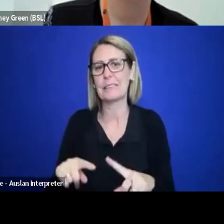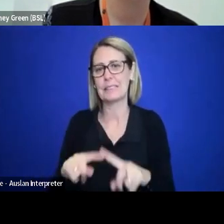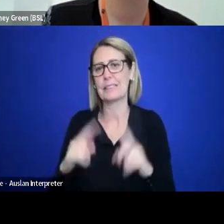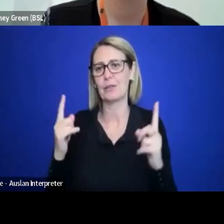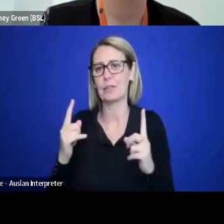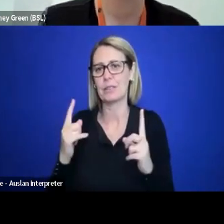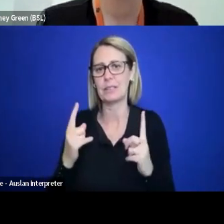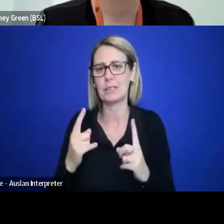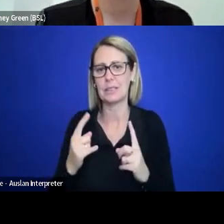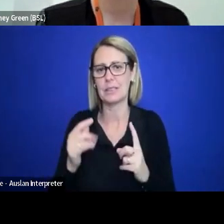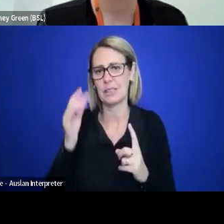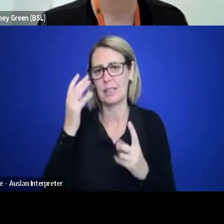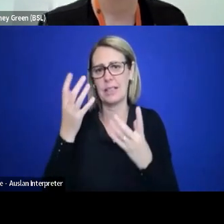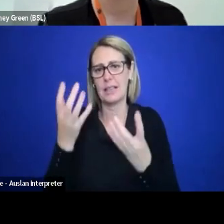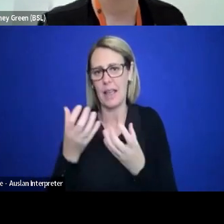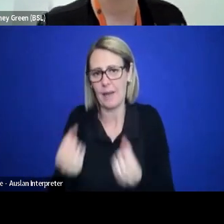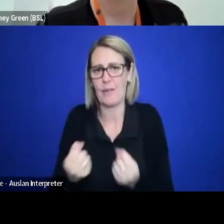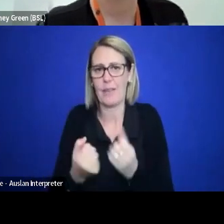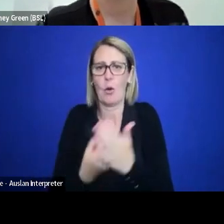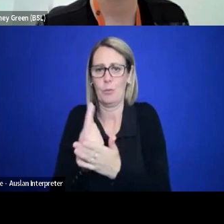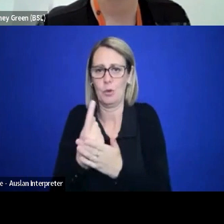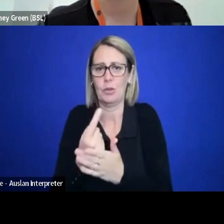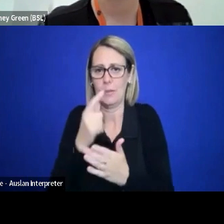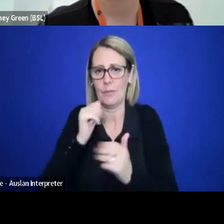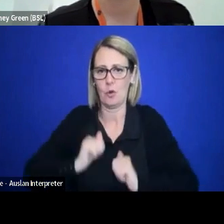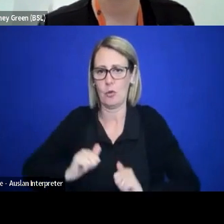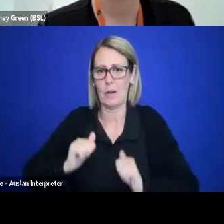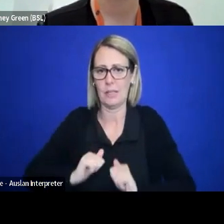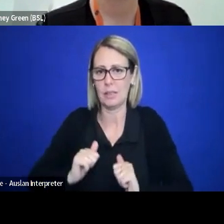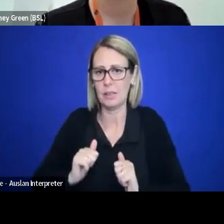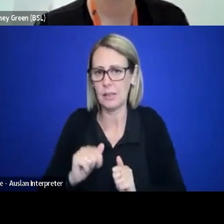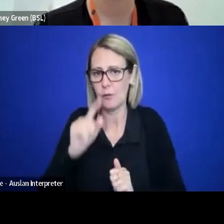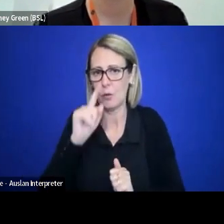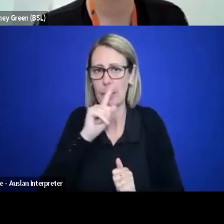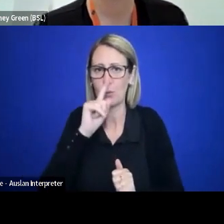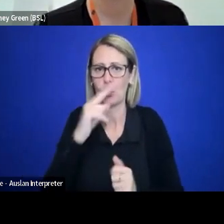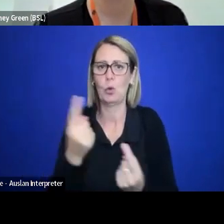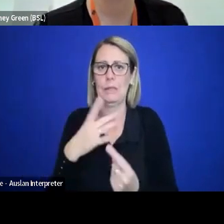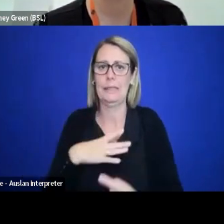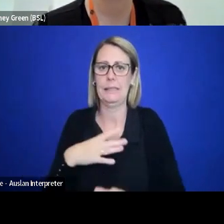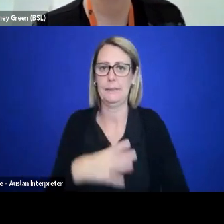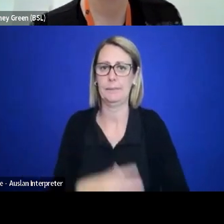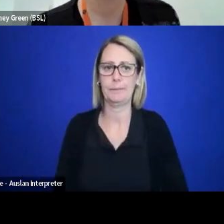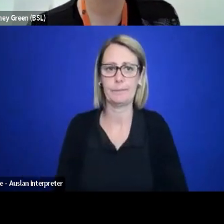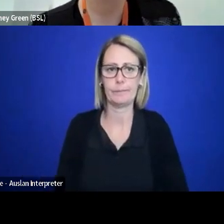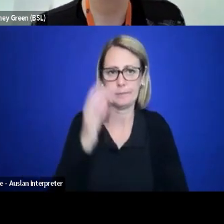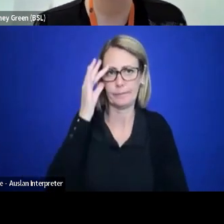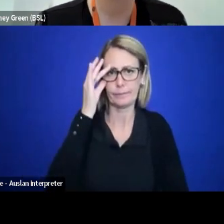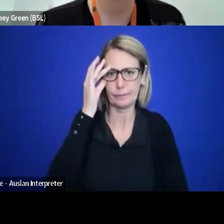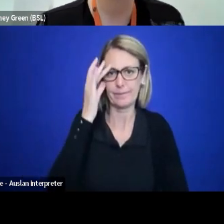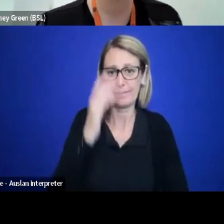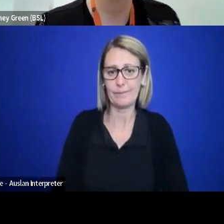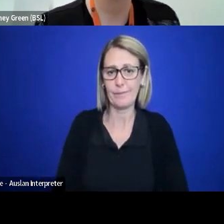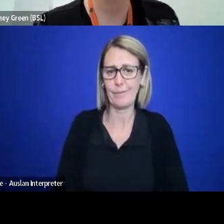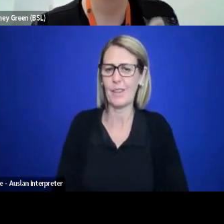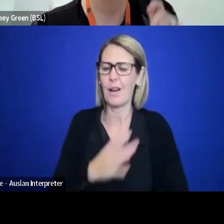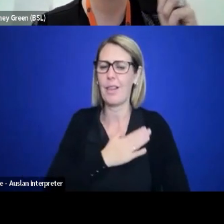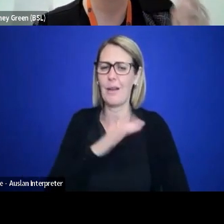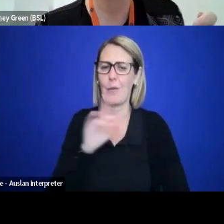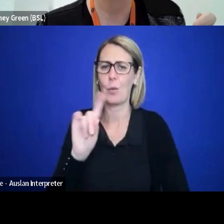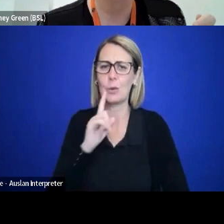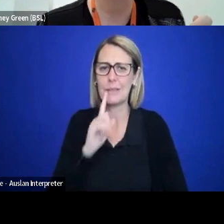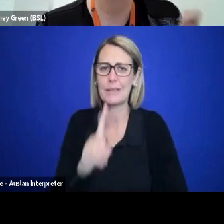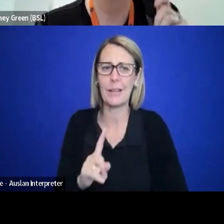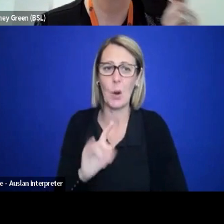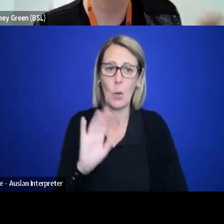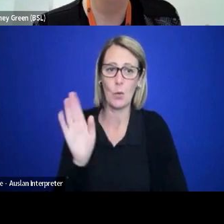giving opportunities to refugees and people who need them. Thanks, Pawana. And I loved what you said there around,